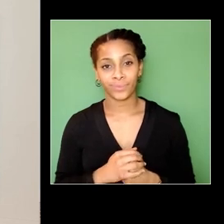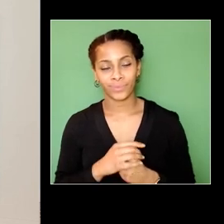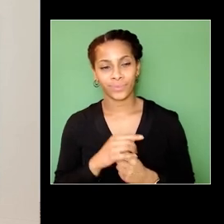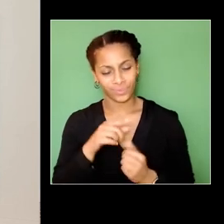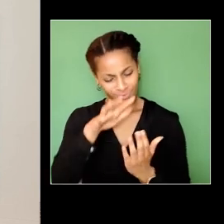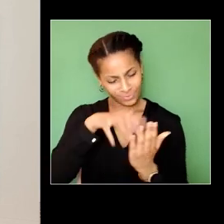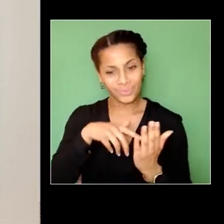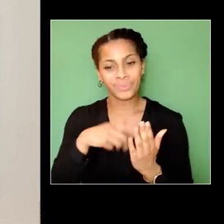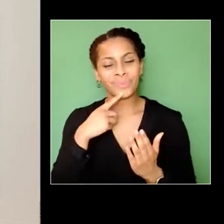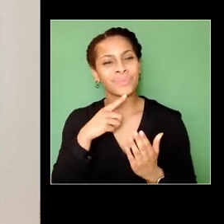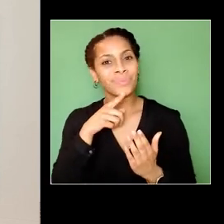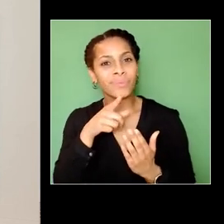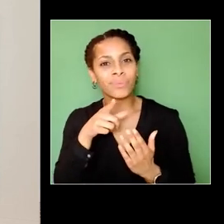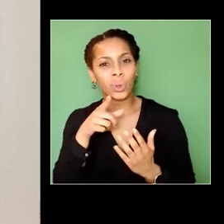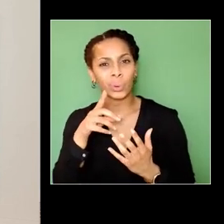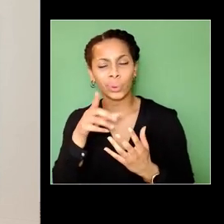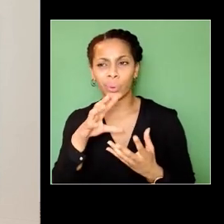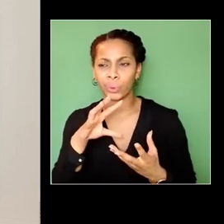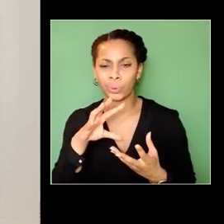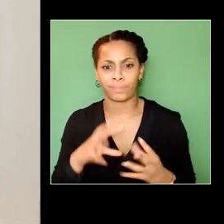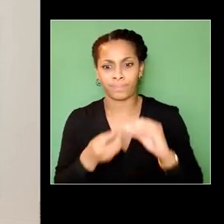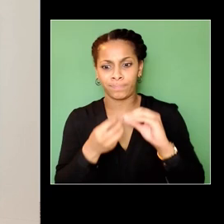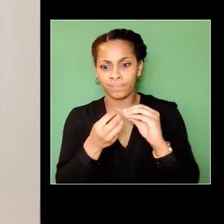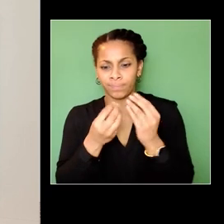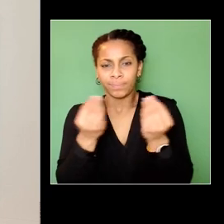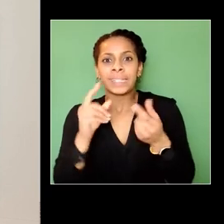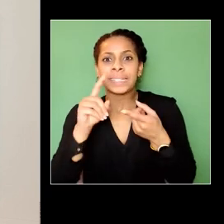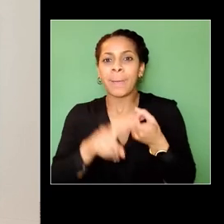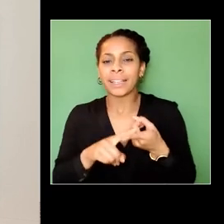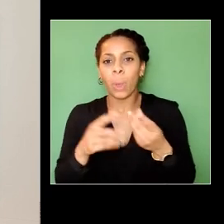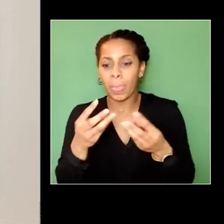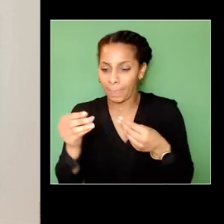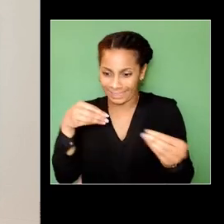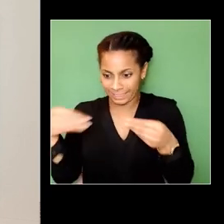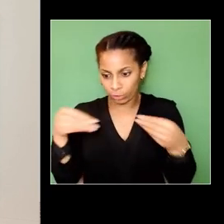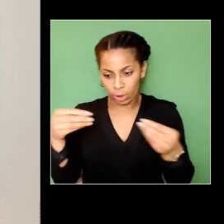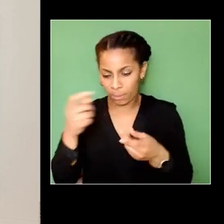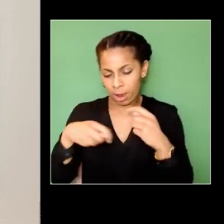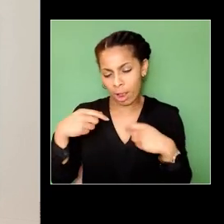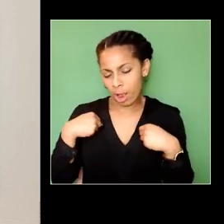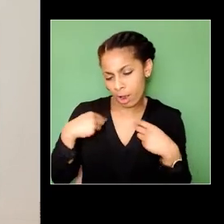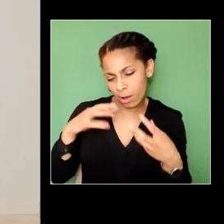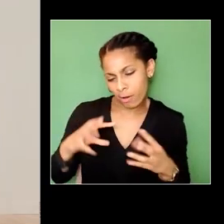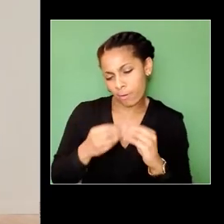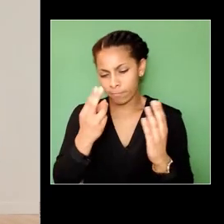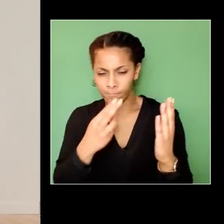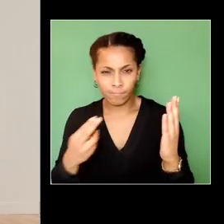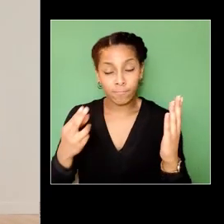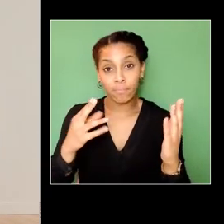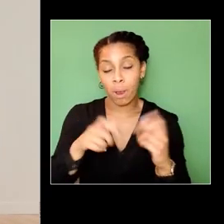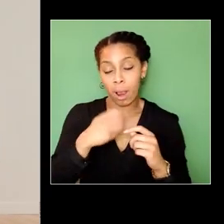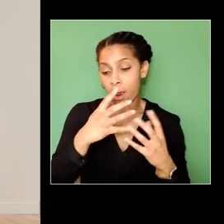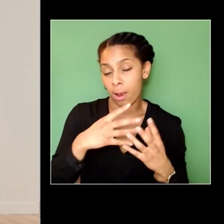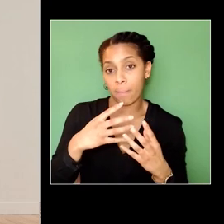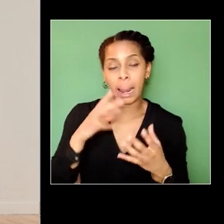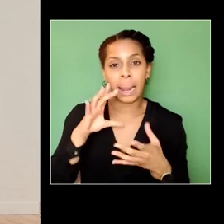the materials. Yeah. A lot of that space is kind of arrived at in an instinctive way rather than being planned. So, yeah. You know, I think in